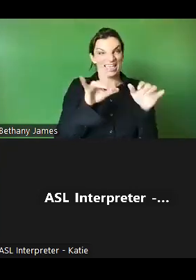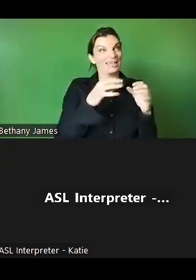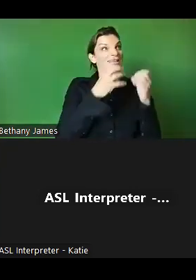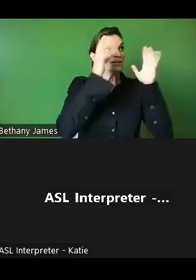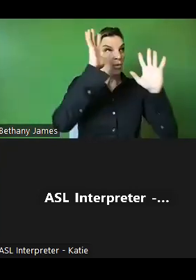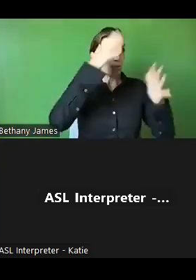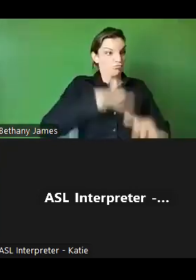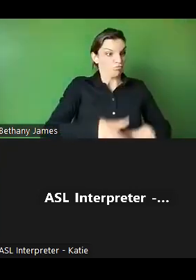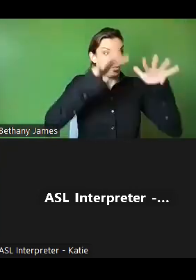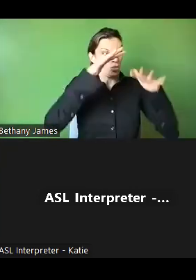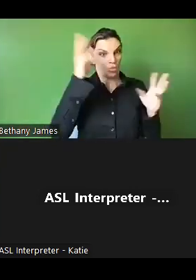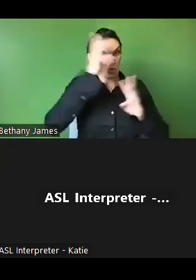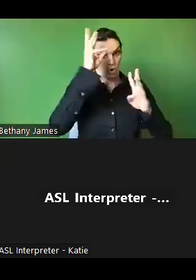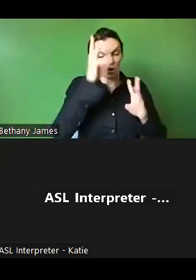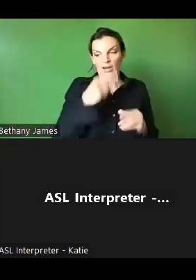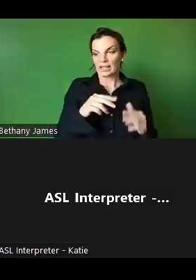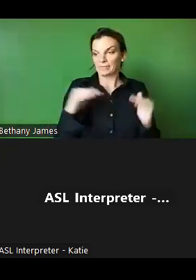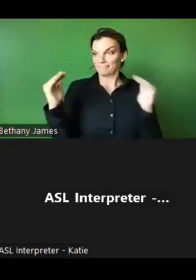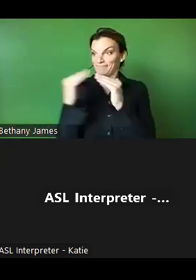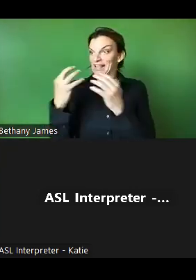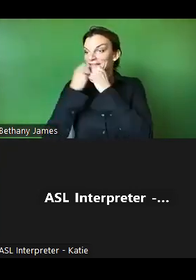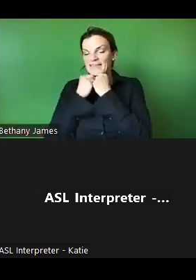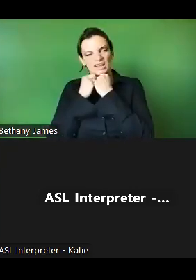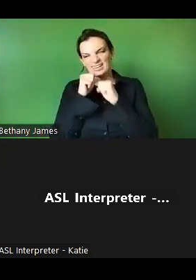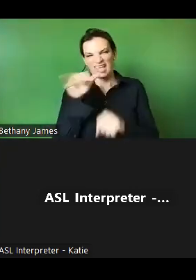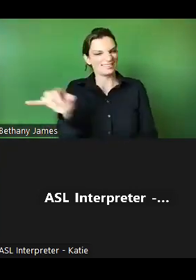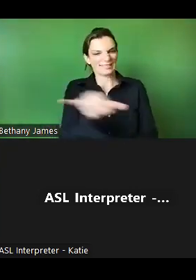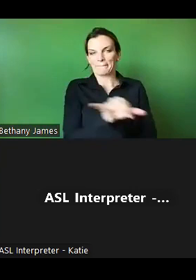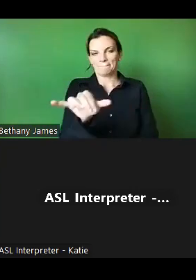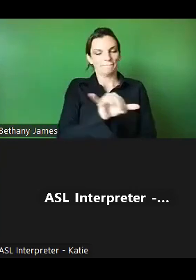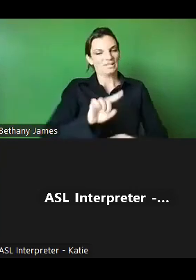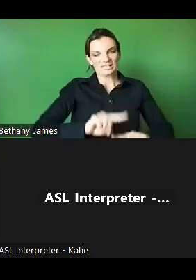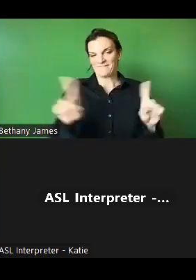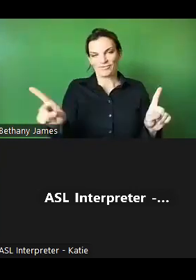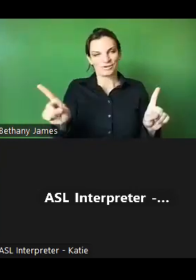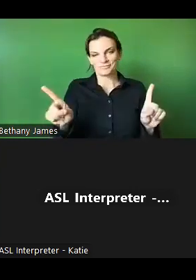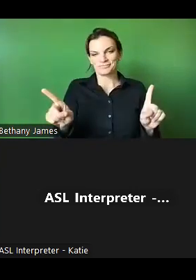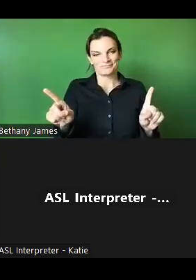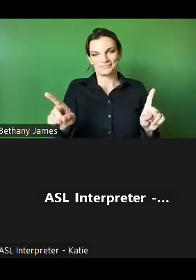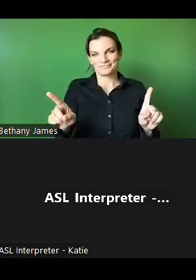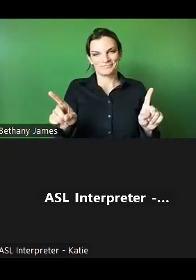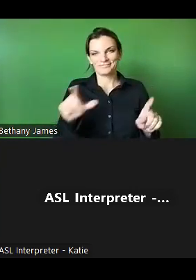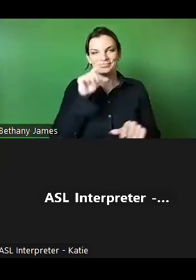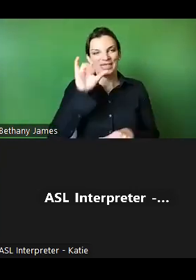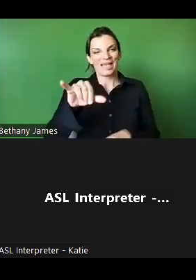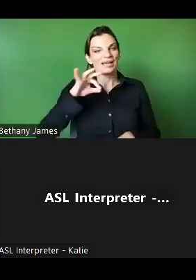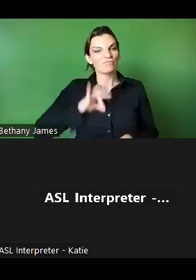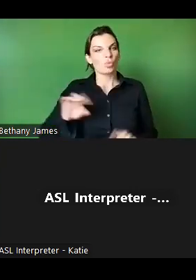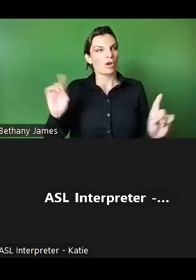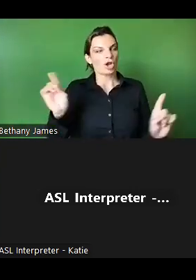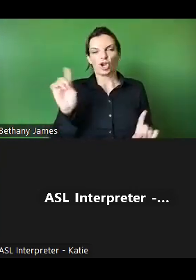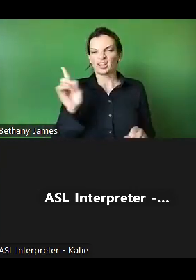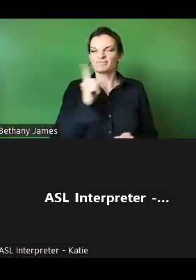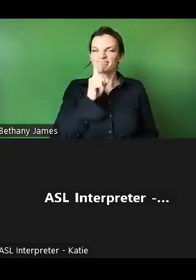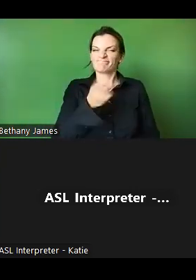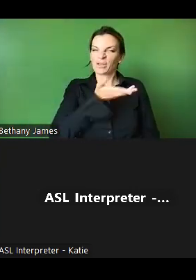about someone, that's great, but just worrying about someone is not going to, someone or something is not